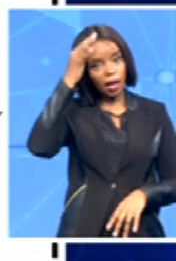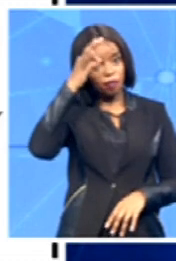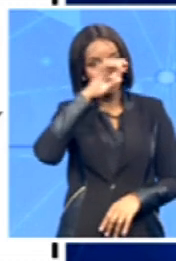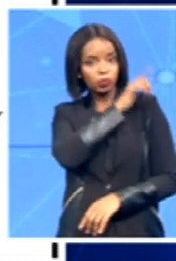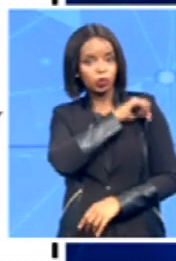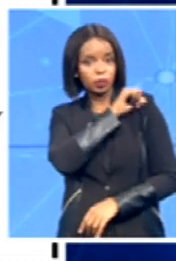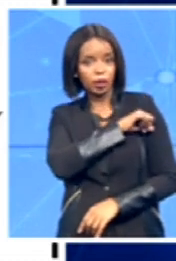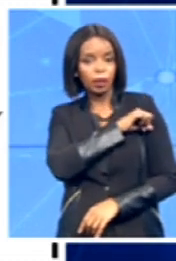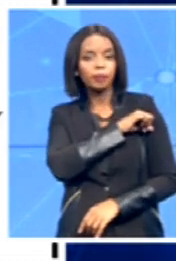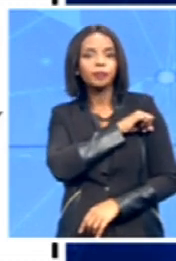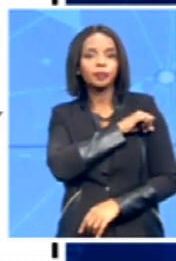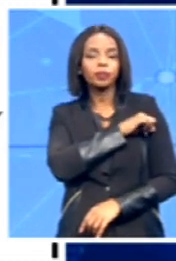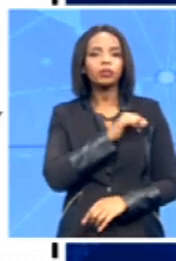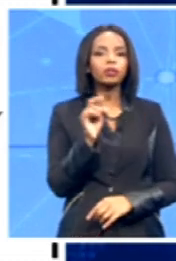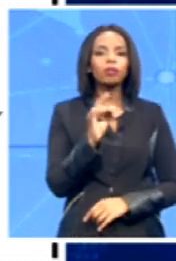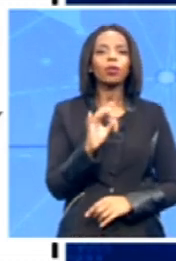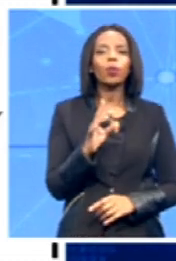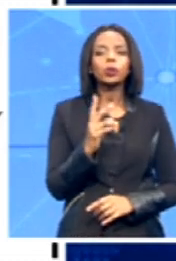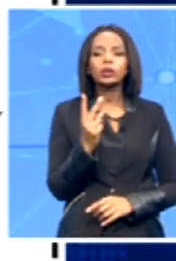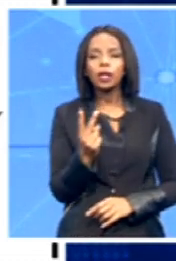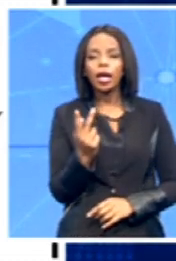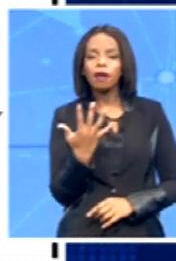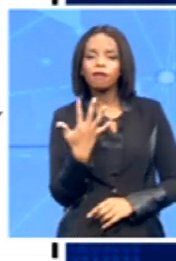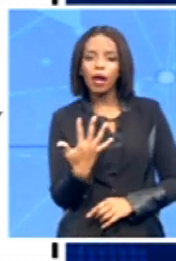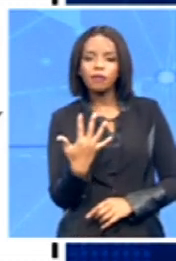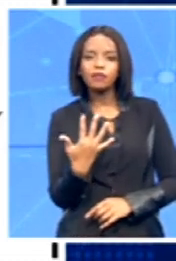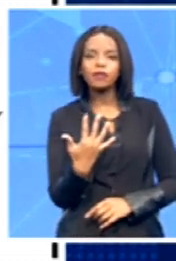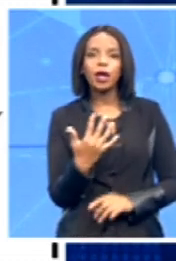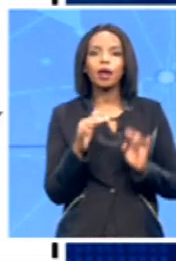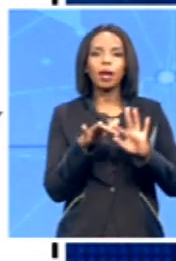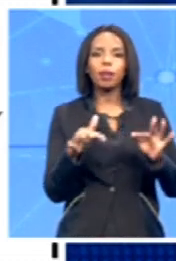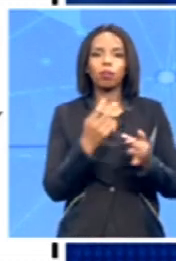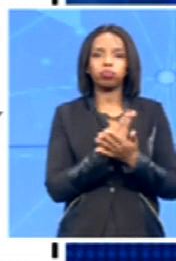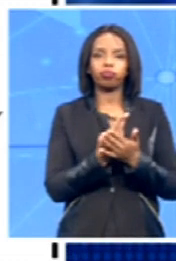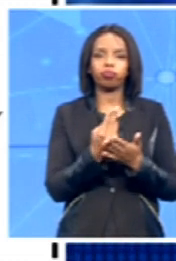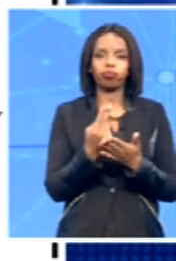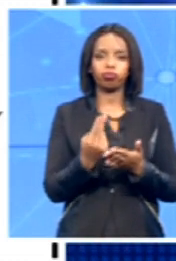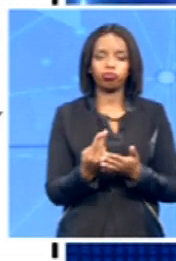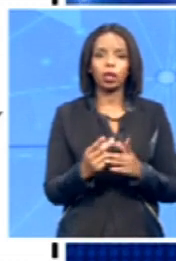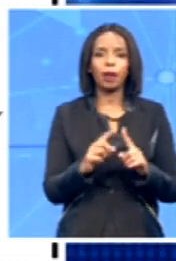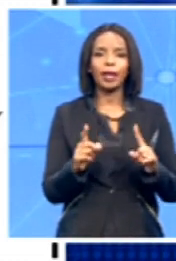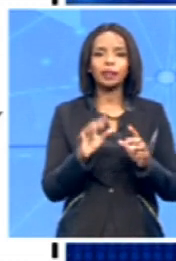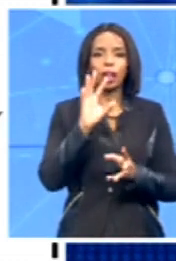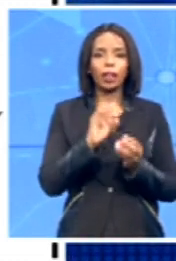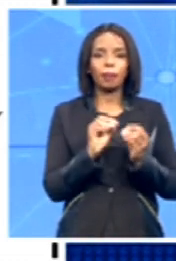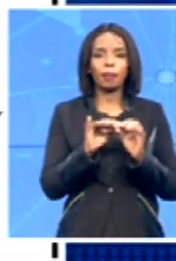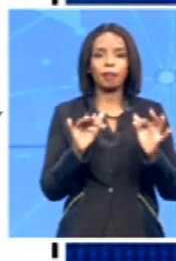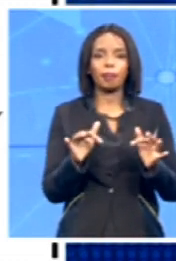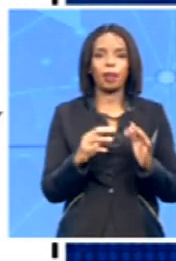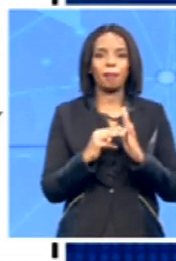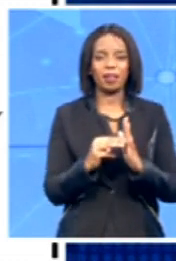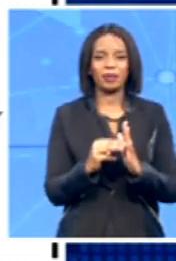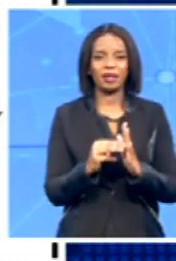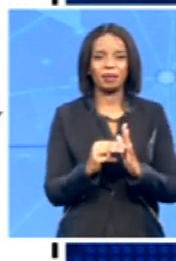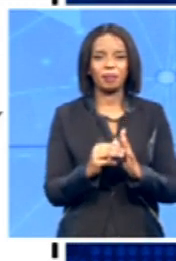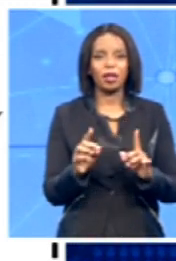admissions per million population. And for the third wave, that happened to be from the 15th of June onwards. And for the fourth wave, that happened to be from the